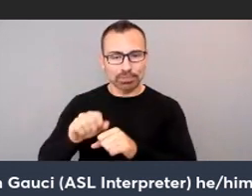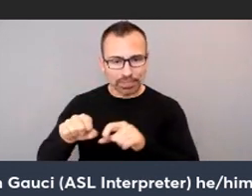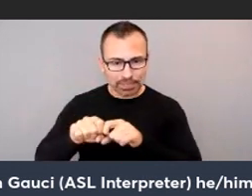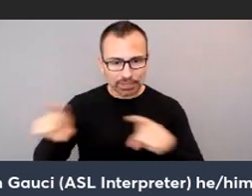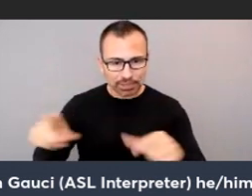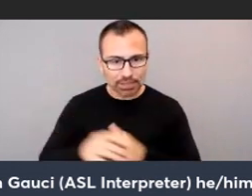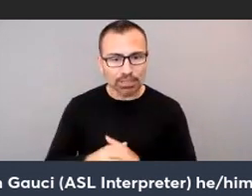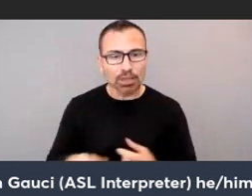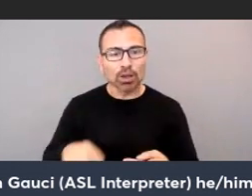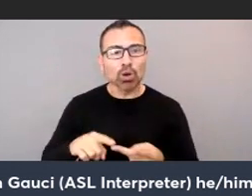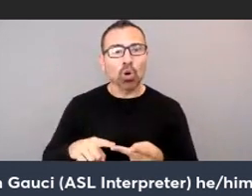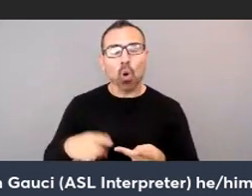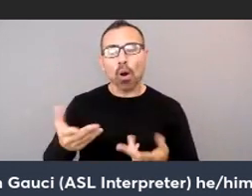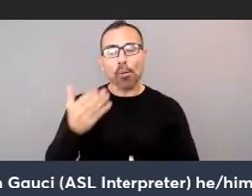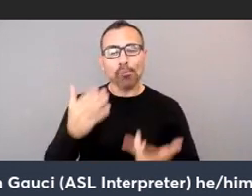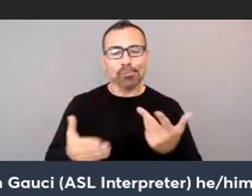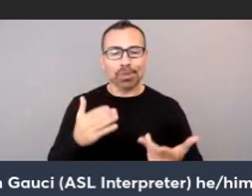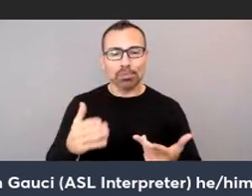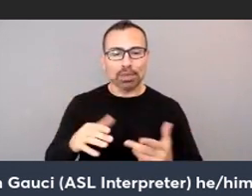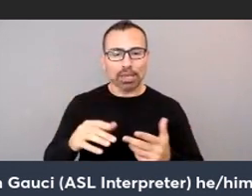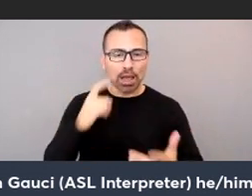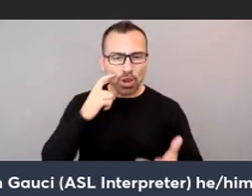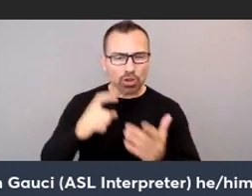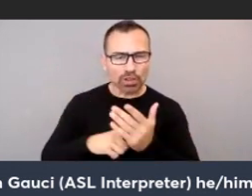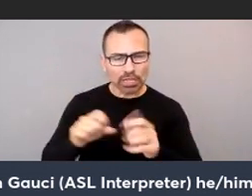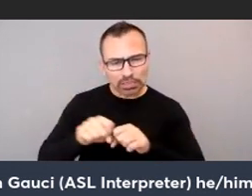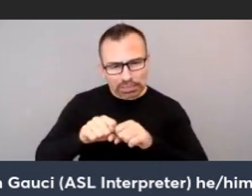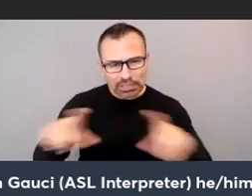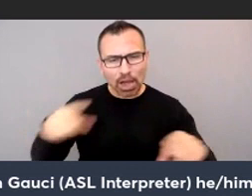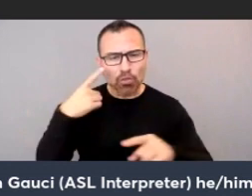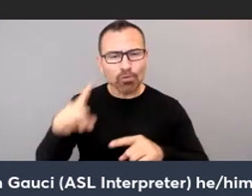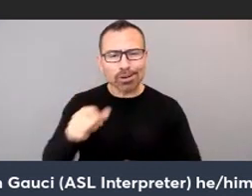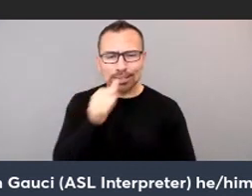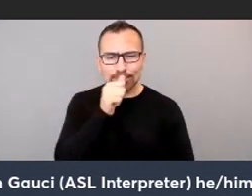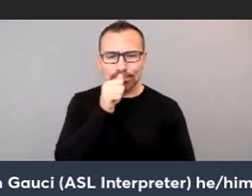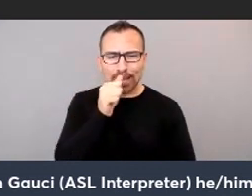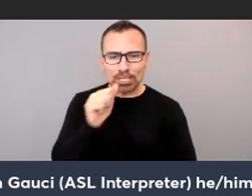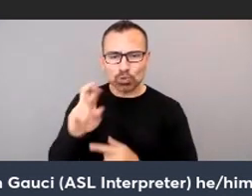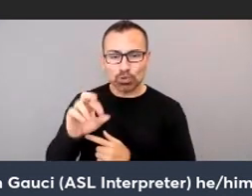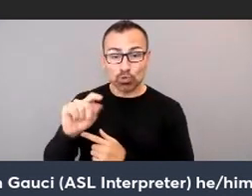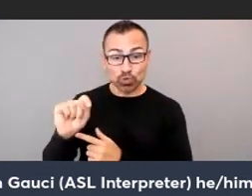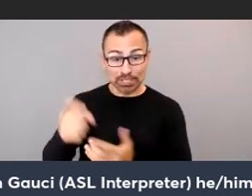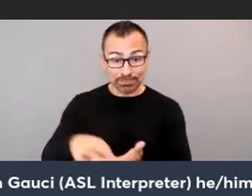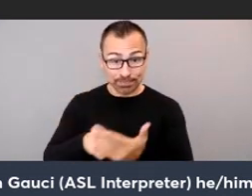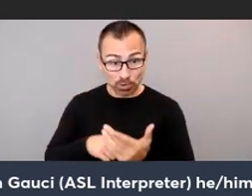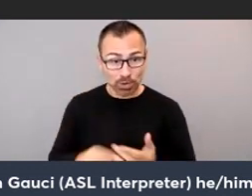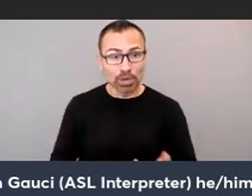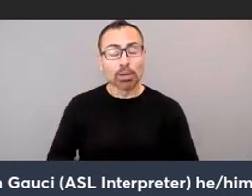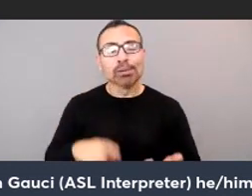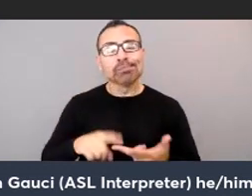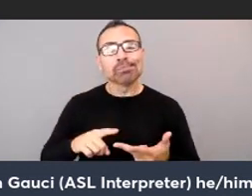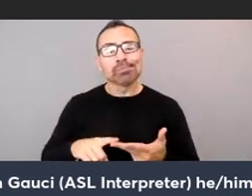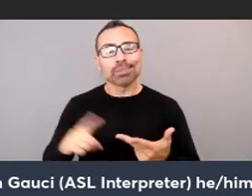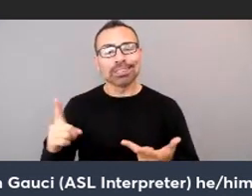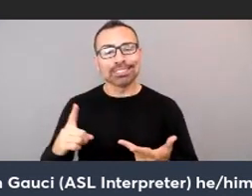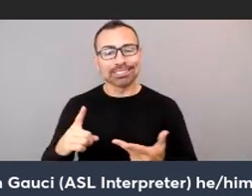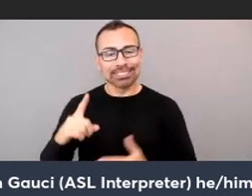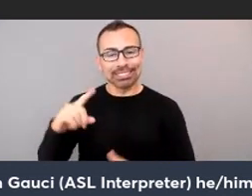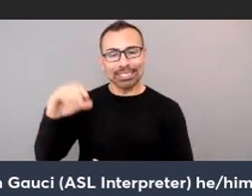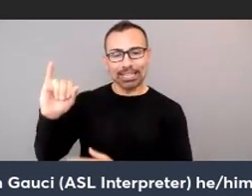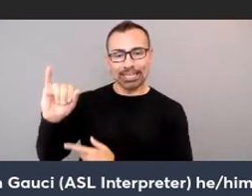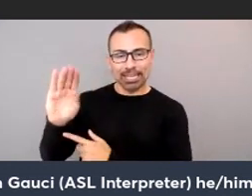of password reset required or processing password resets. We also do inbound emails. I'll be focusing more on the